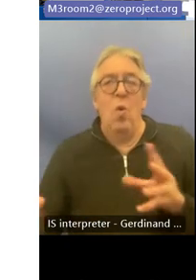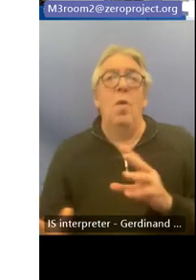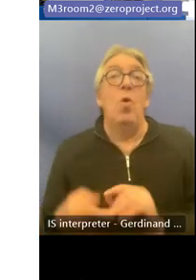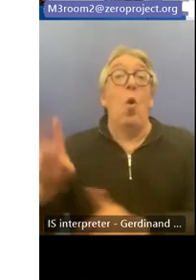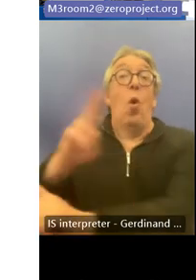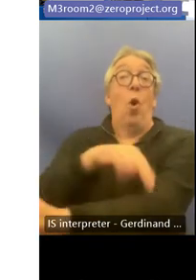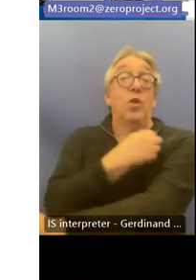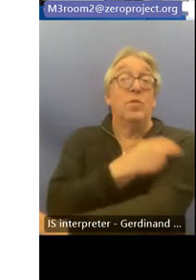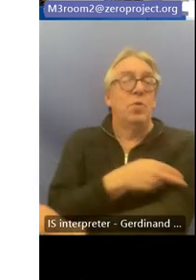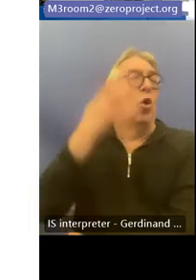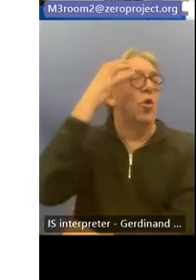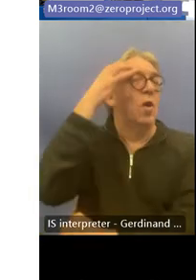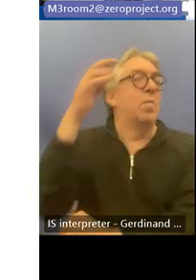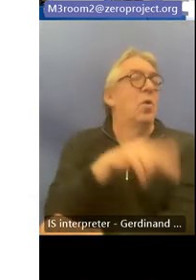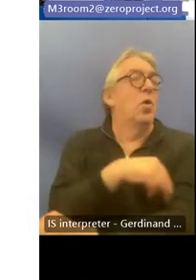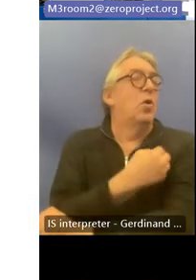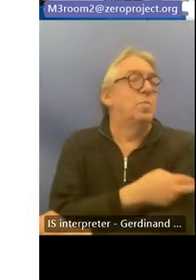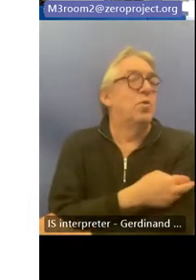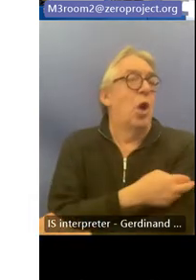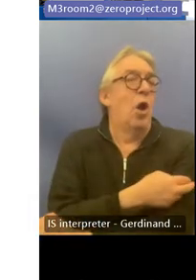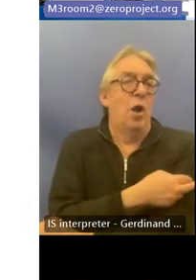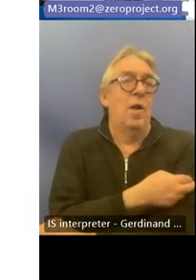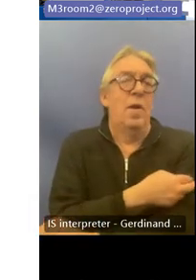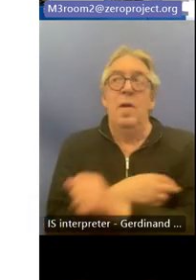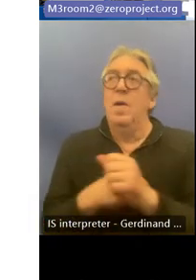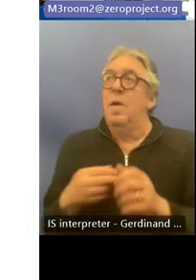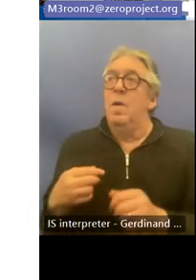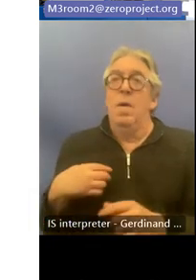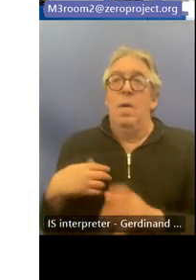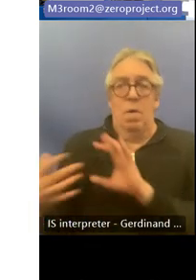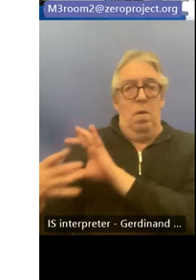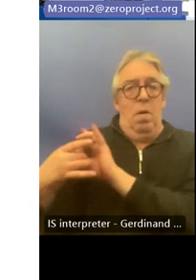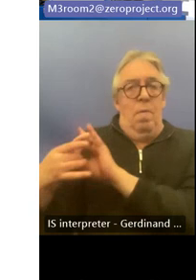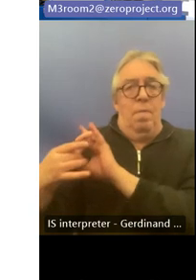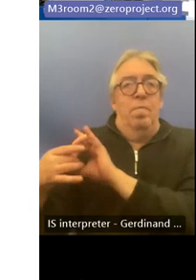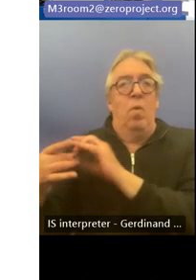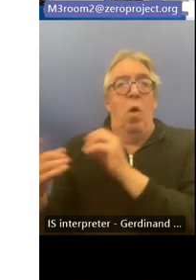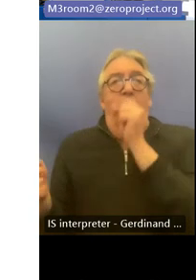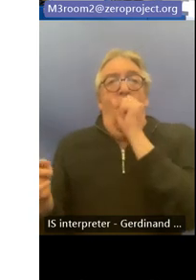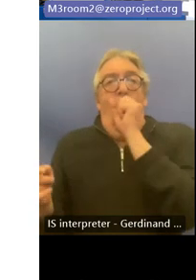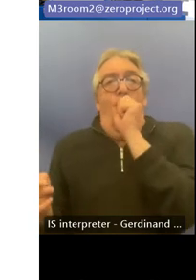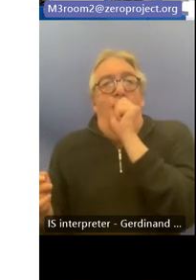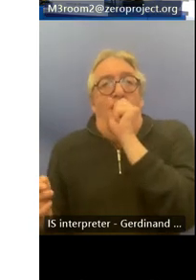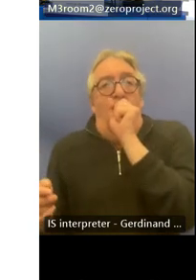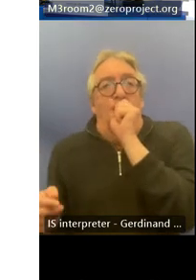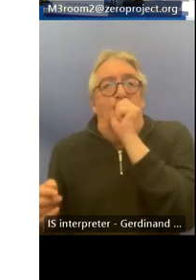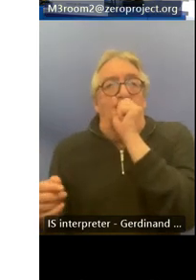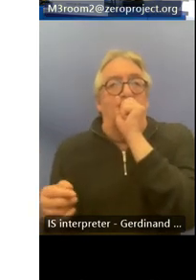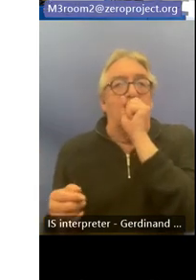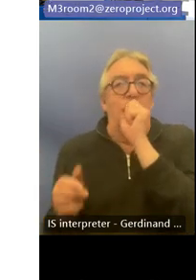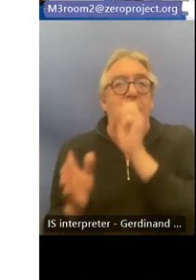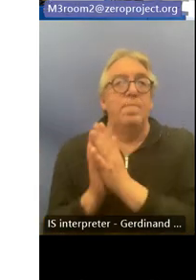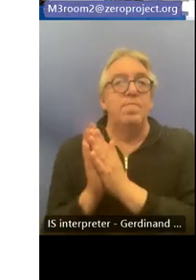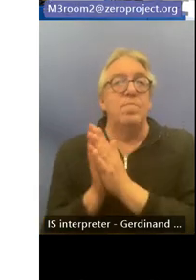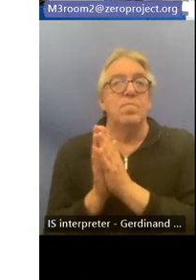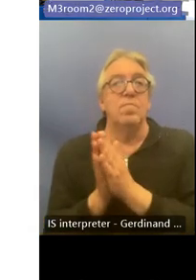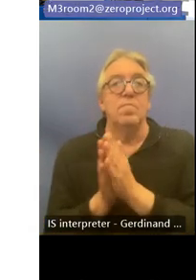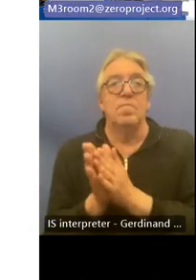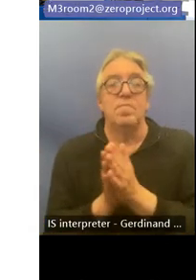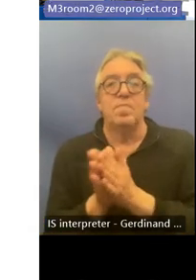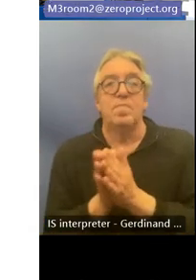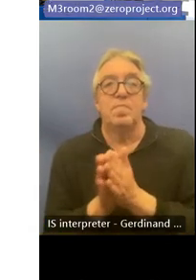government hospital so they can get the referral facilities because the health needs still exist with the children. We